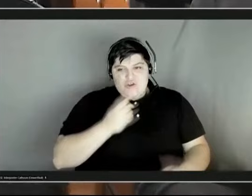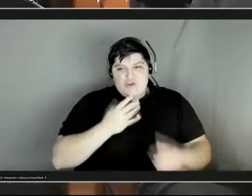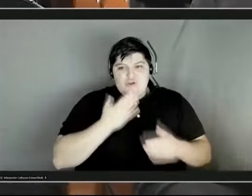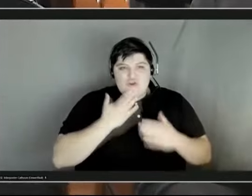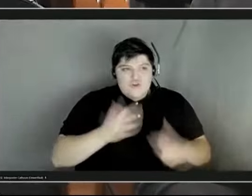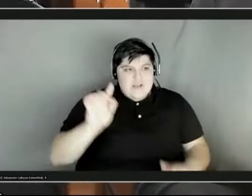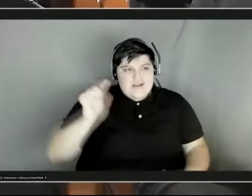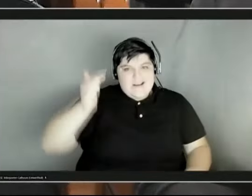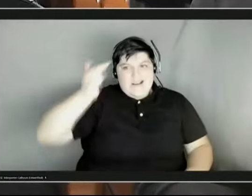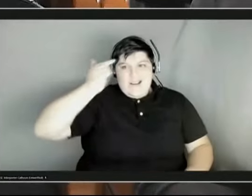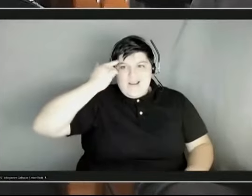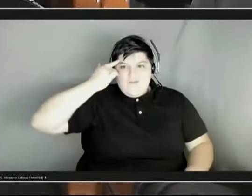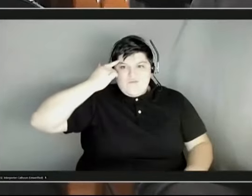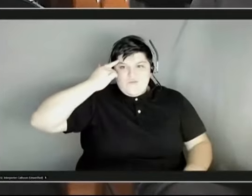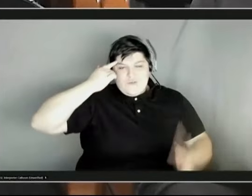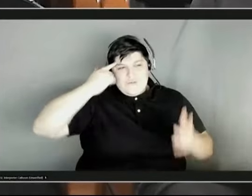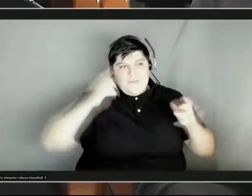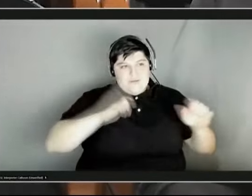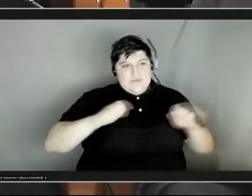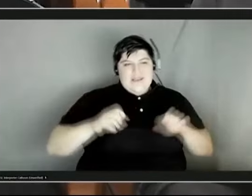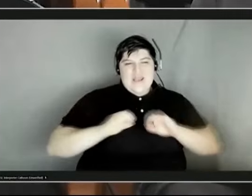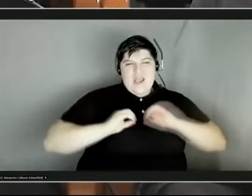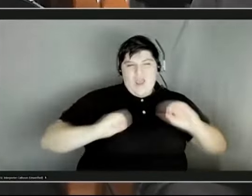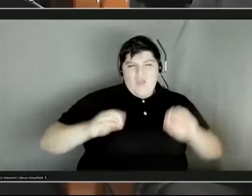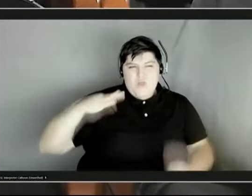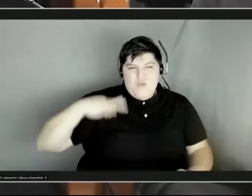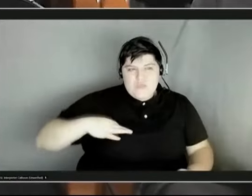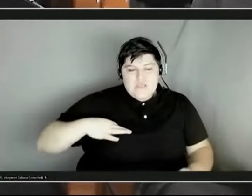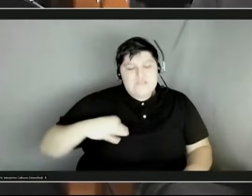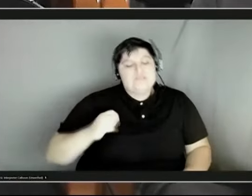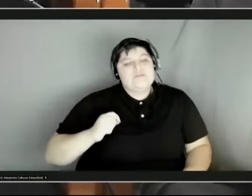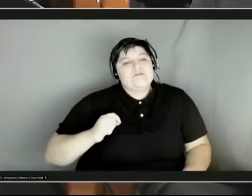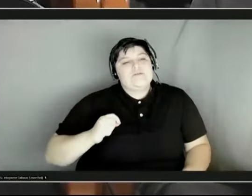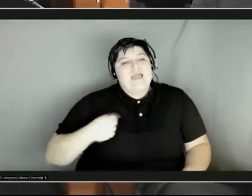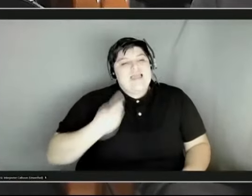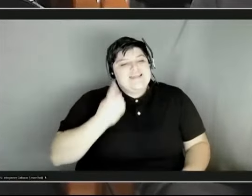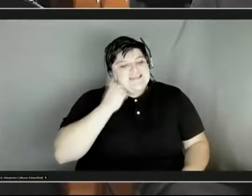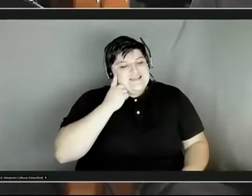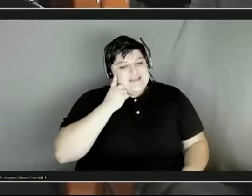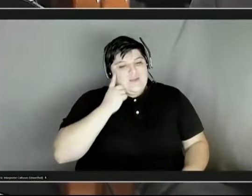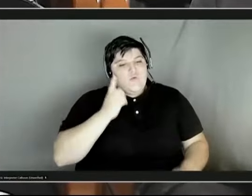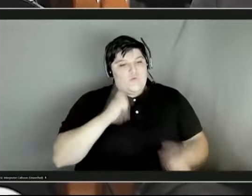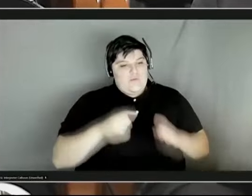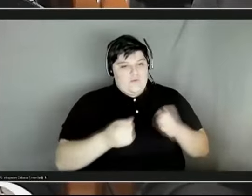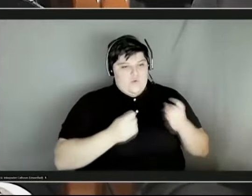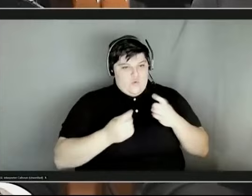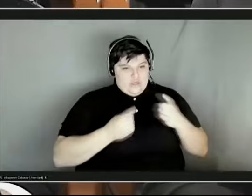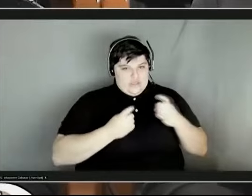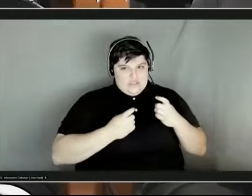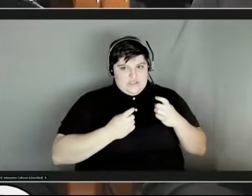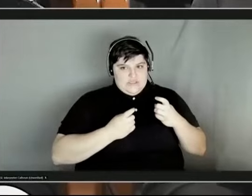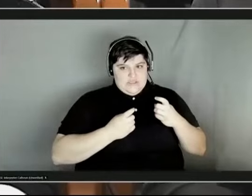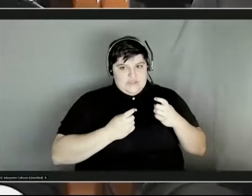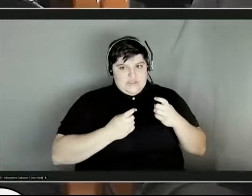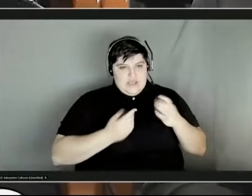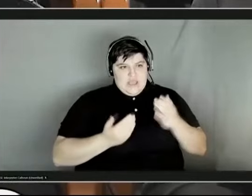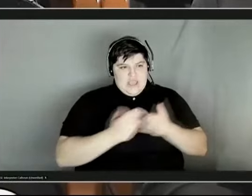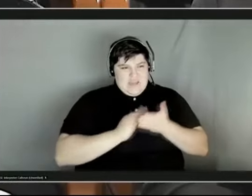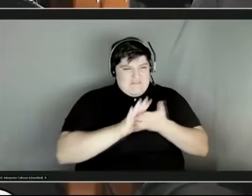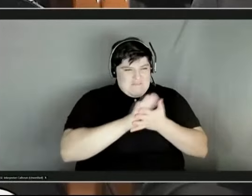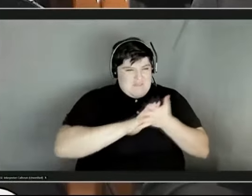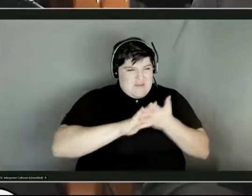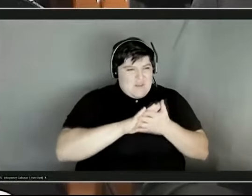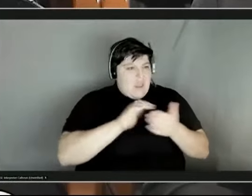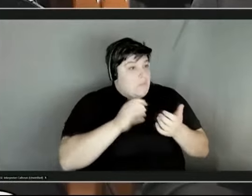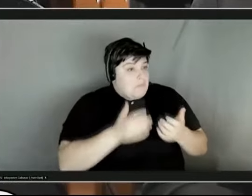of a perhaps nonprofit. I think when the questions were, again, vaguely sort of, how's it